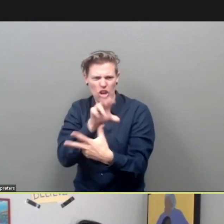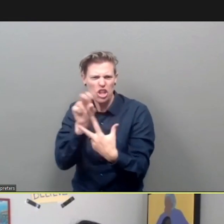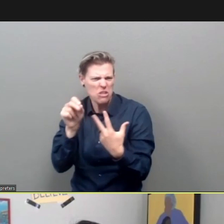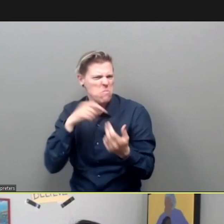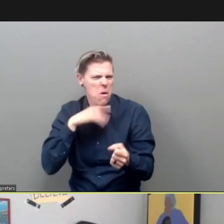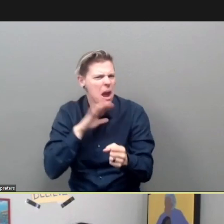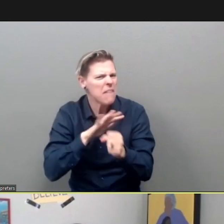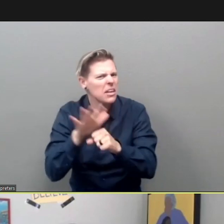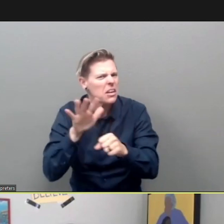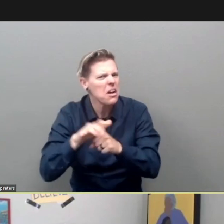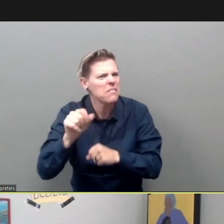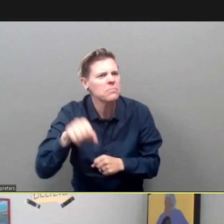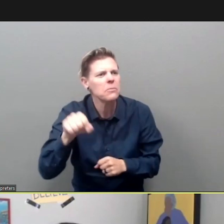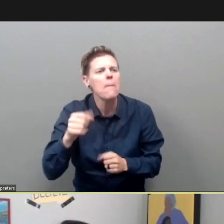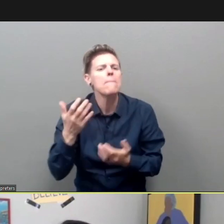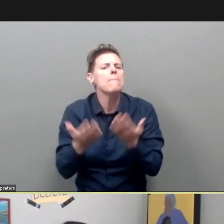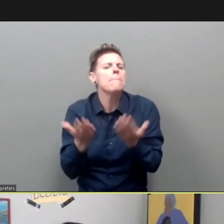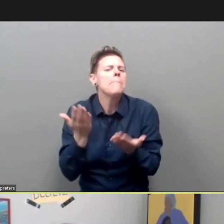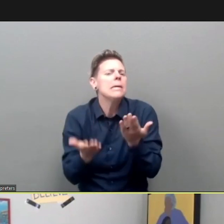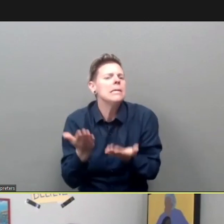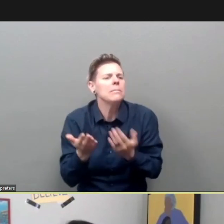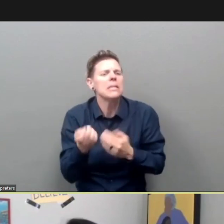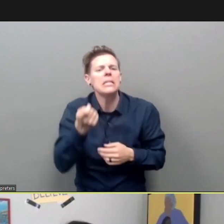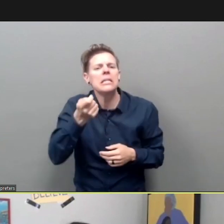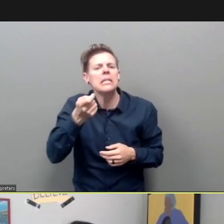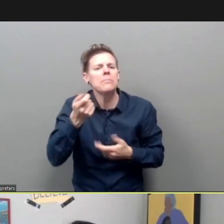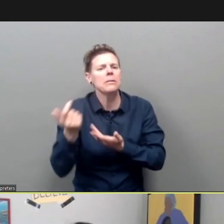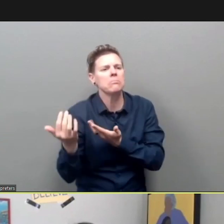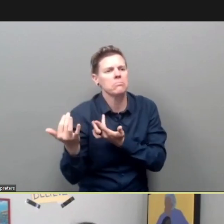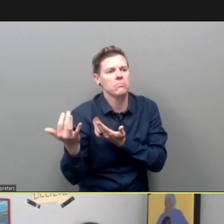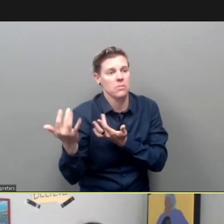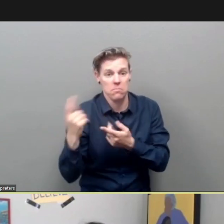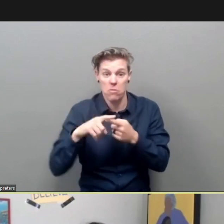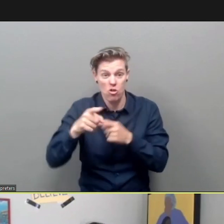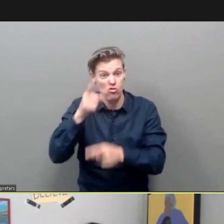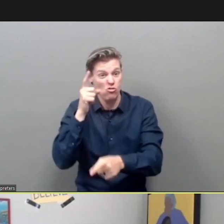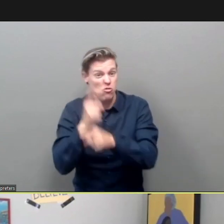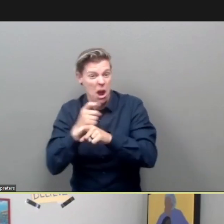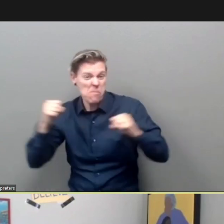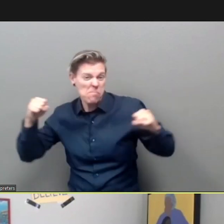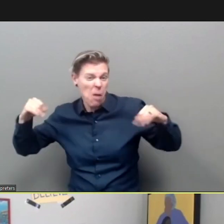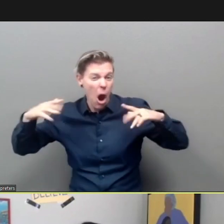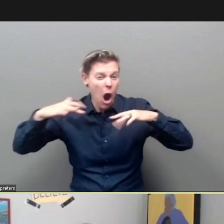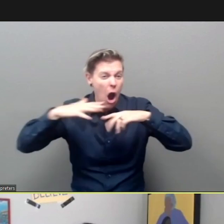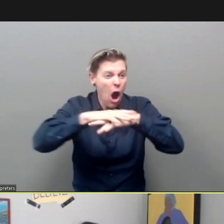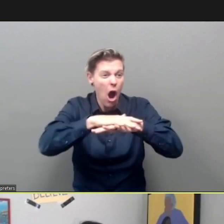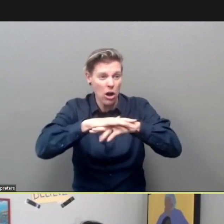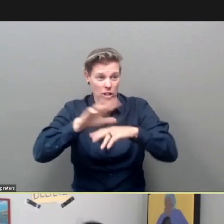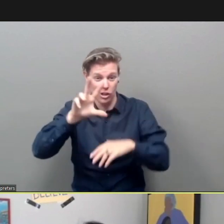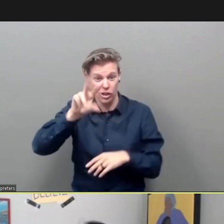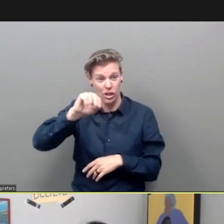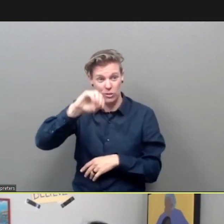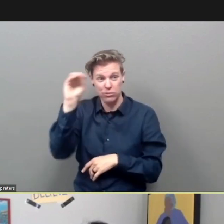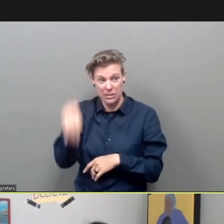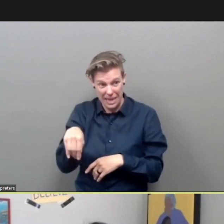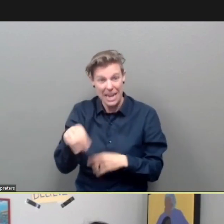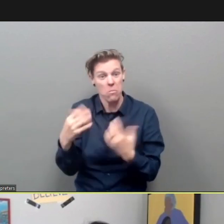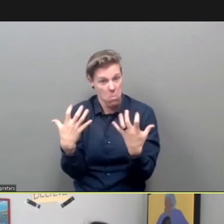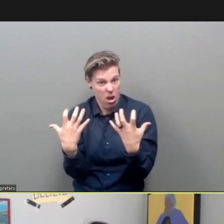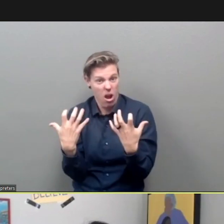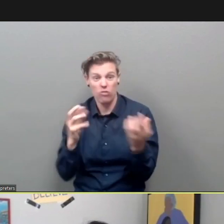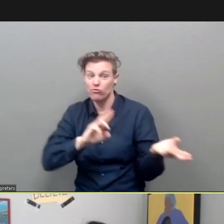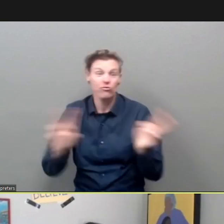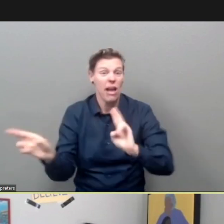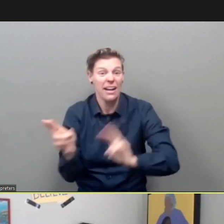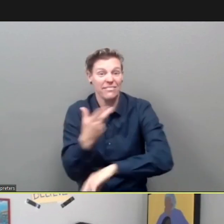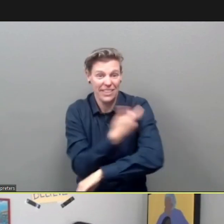just because the mad rush of the 30% of people who like to get it first, that